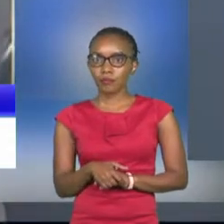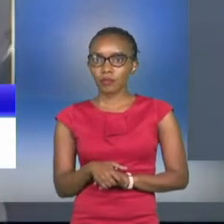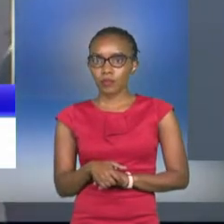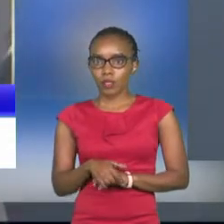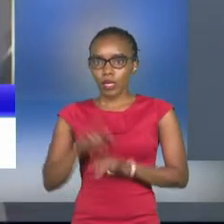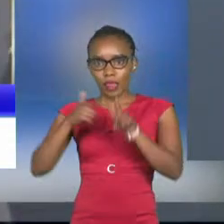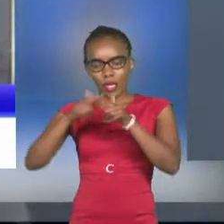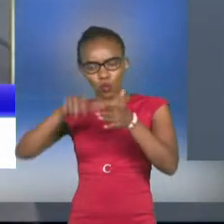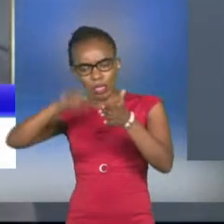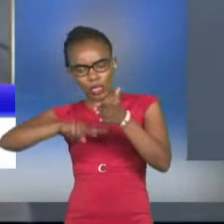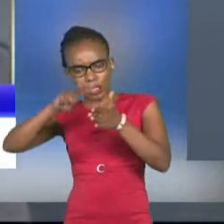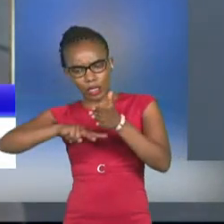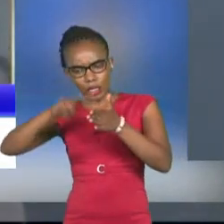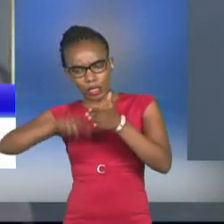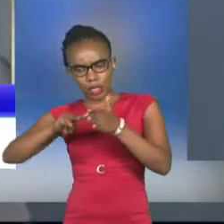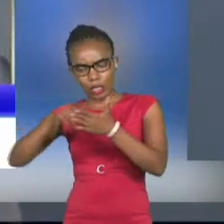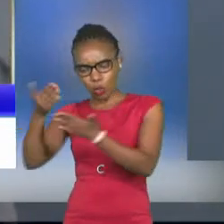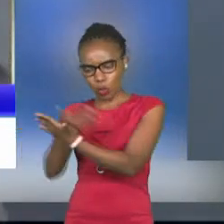through that document.